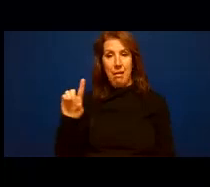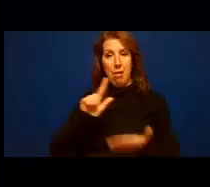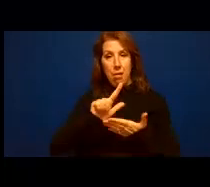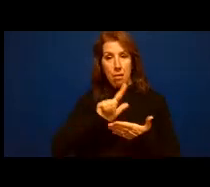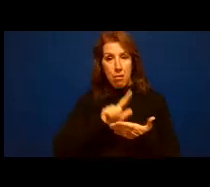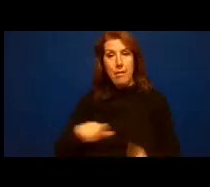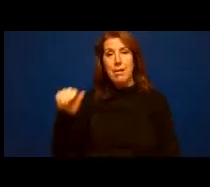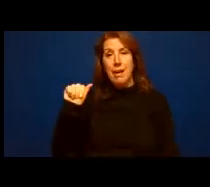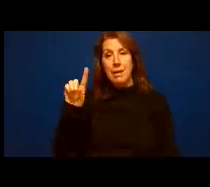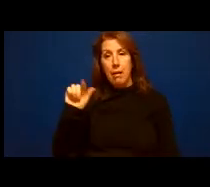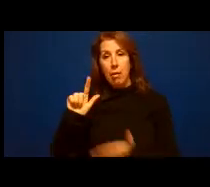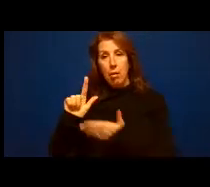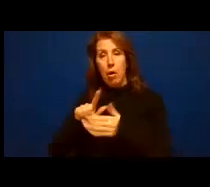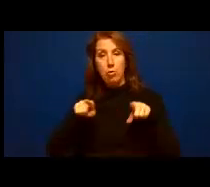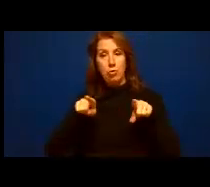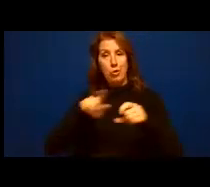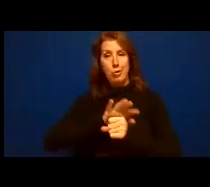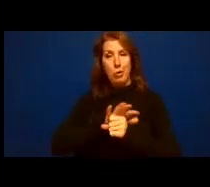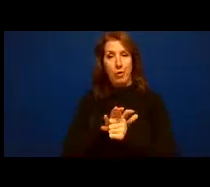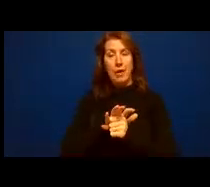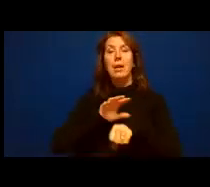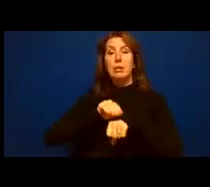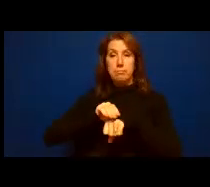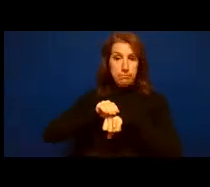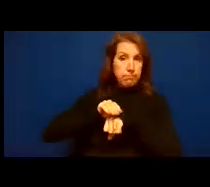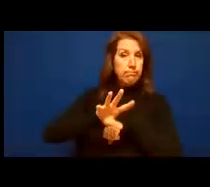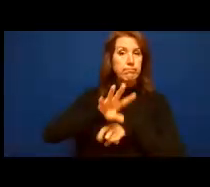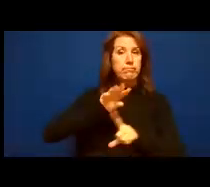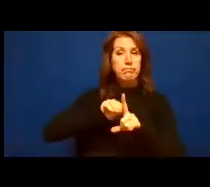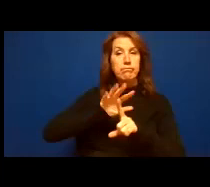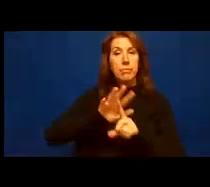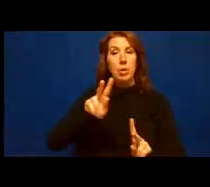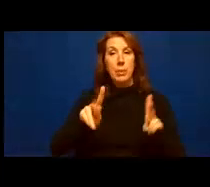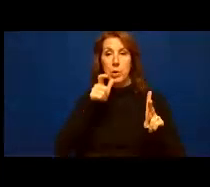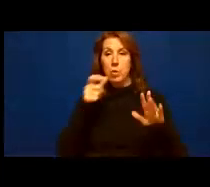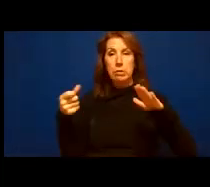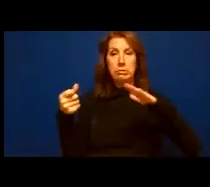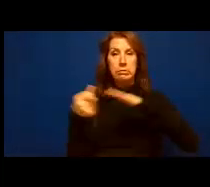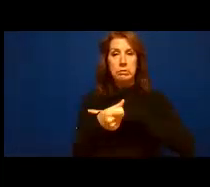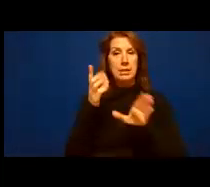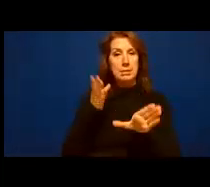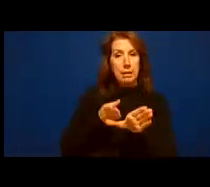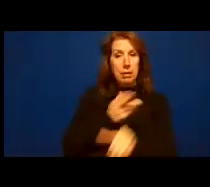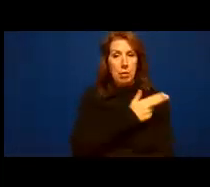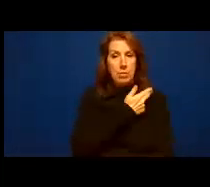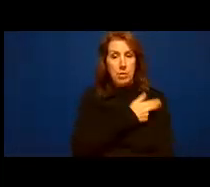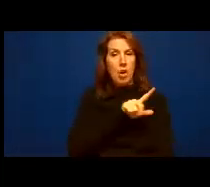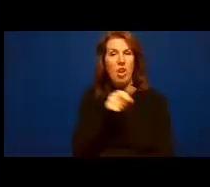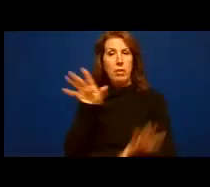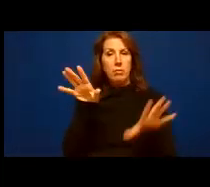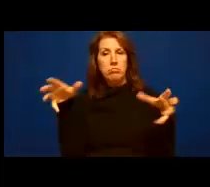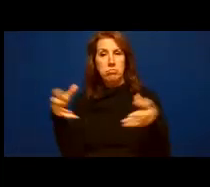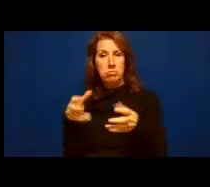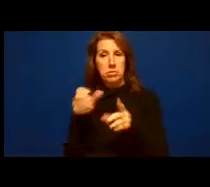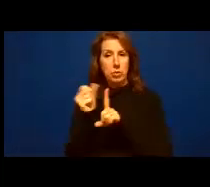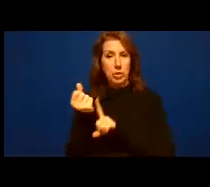of COVID and the impact on people confined in psychiatric hospitals and other congregate settings. Kathy